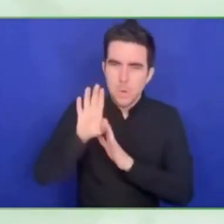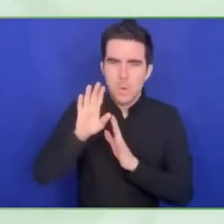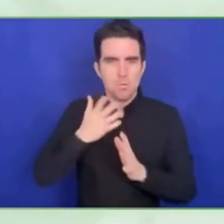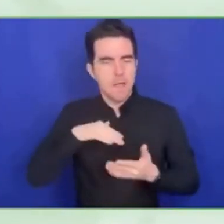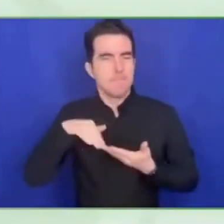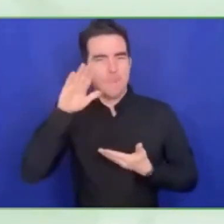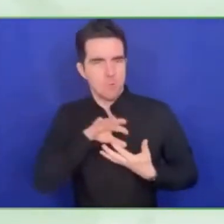Thank you.